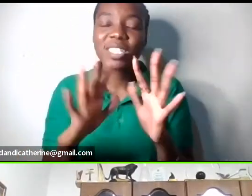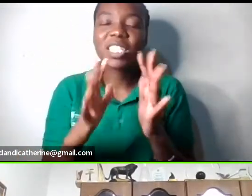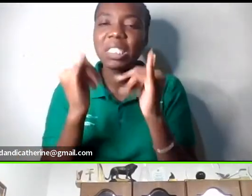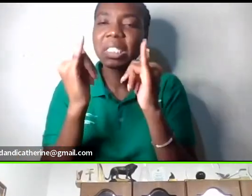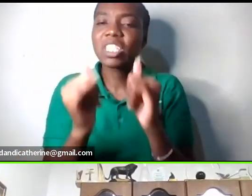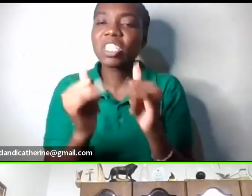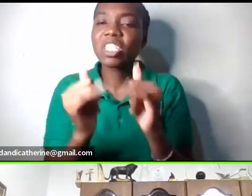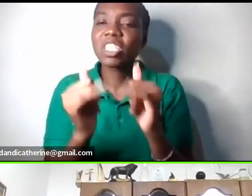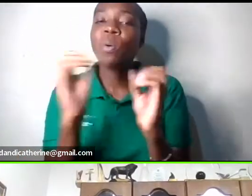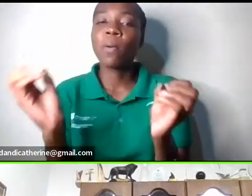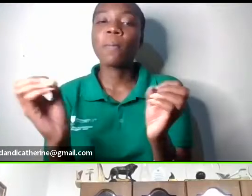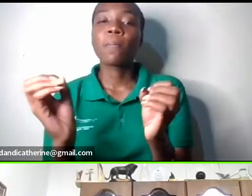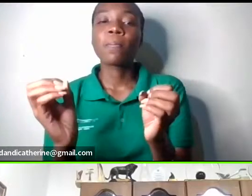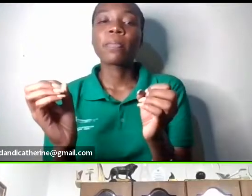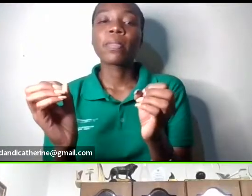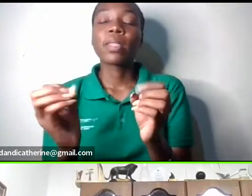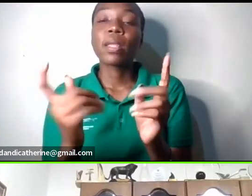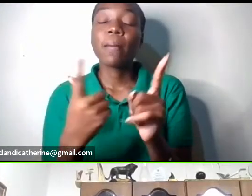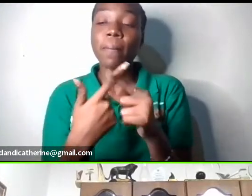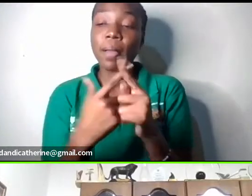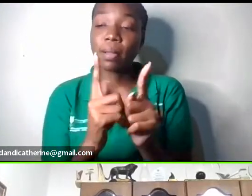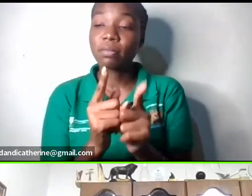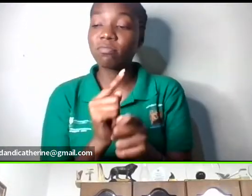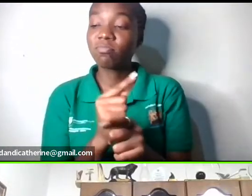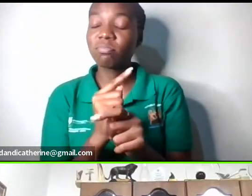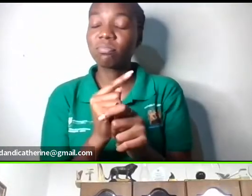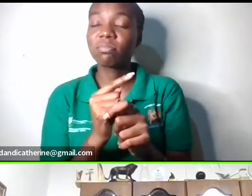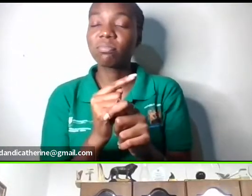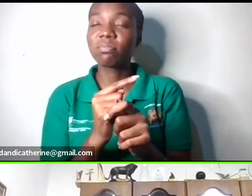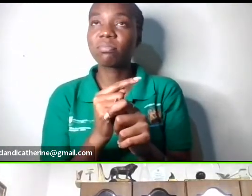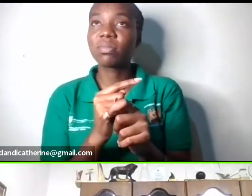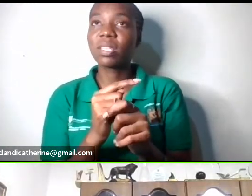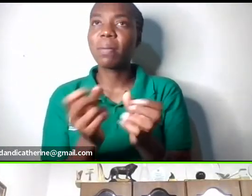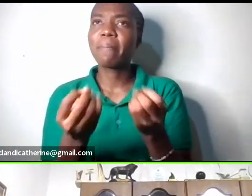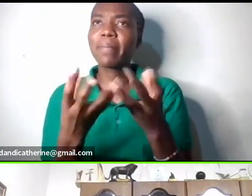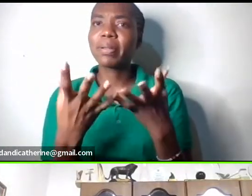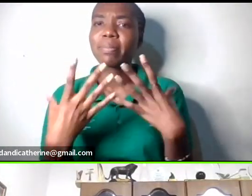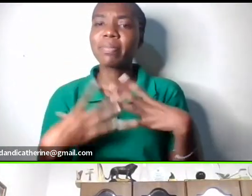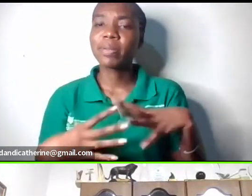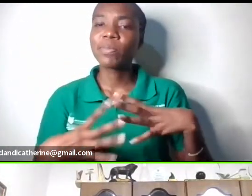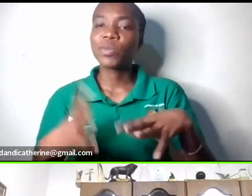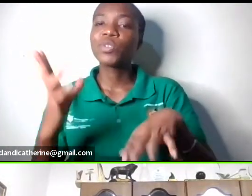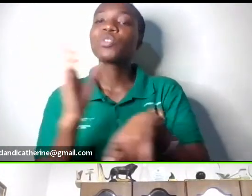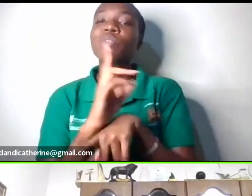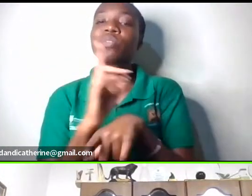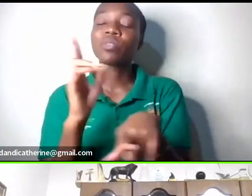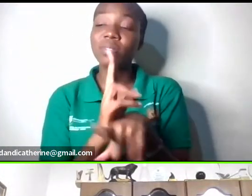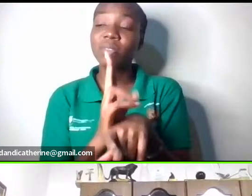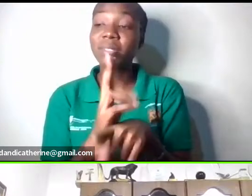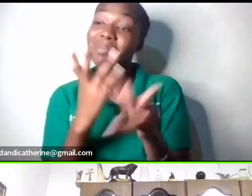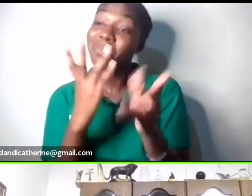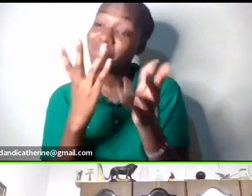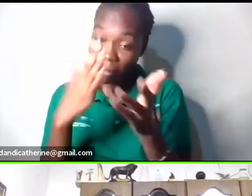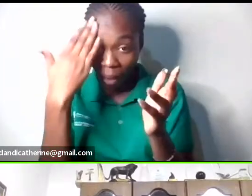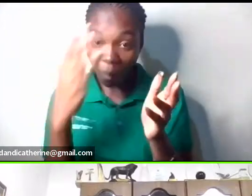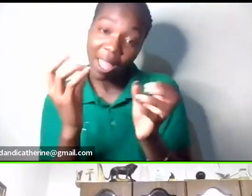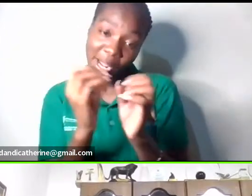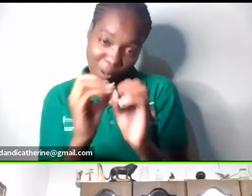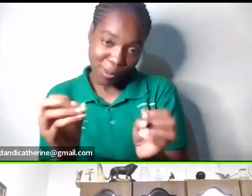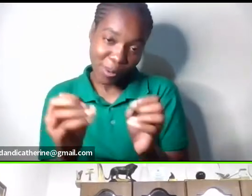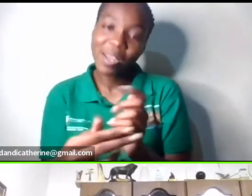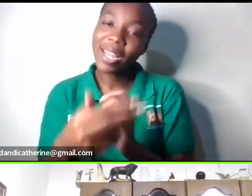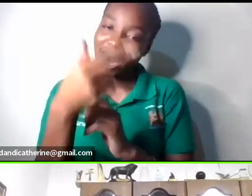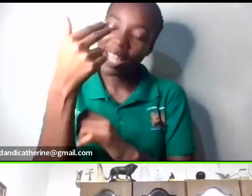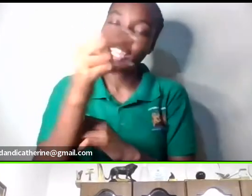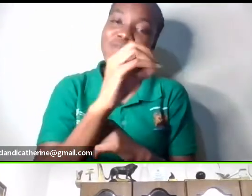it is the magnitude of its use that maybe people are not aware. It's not that high. But